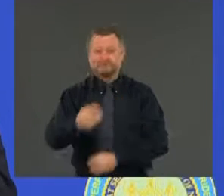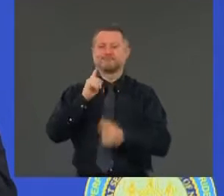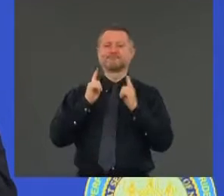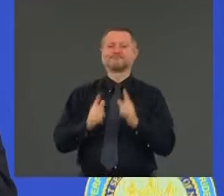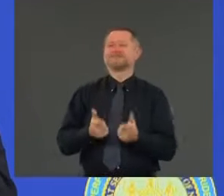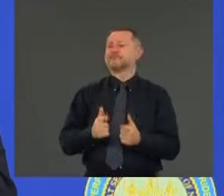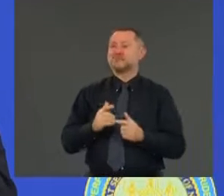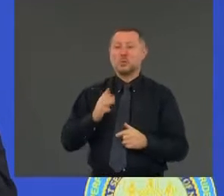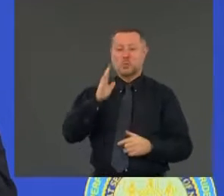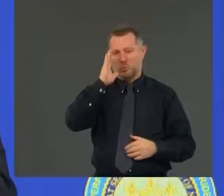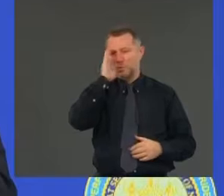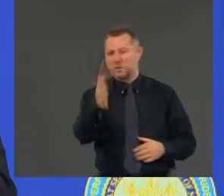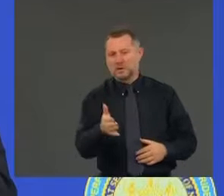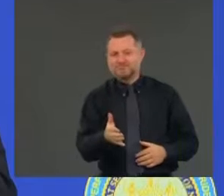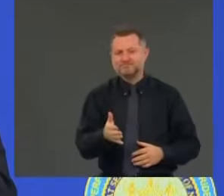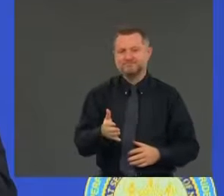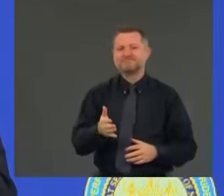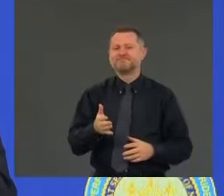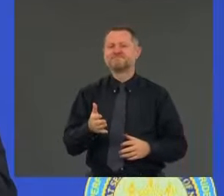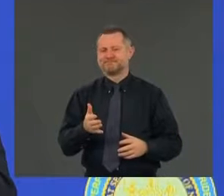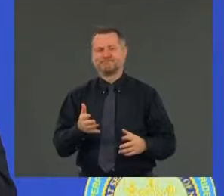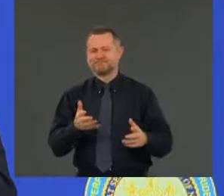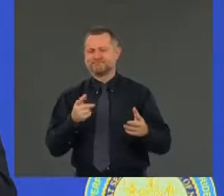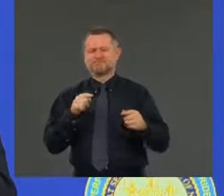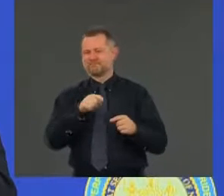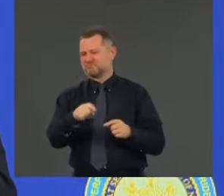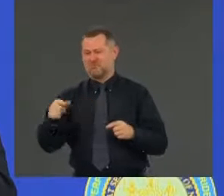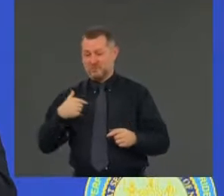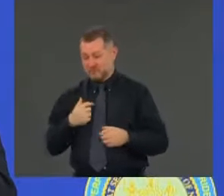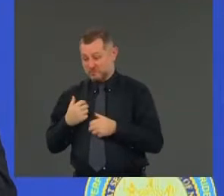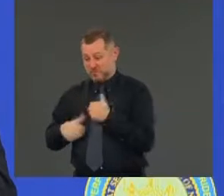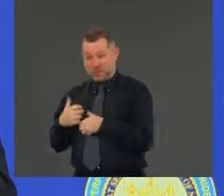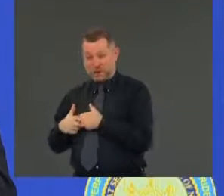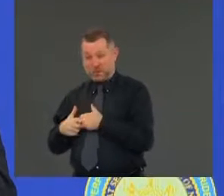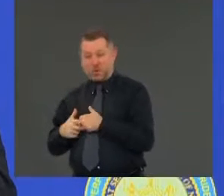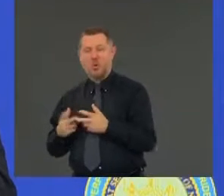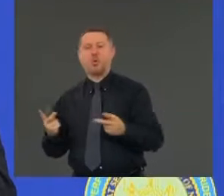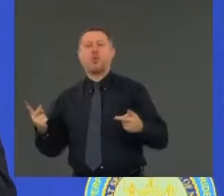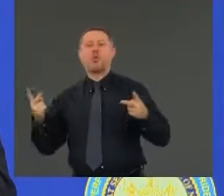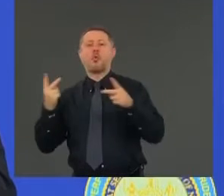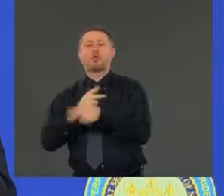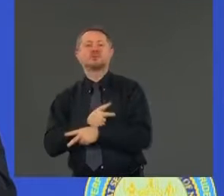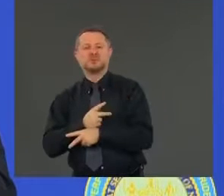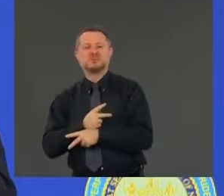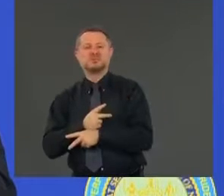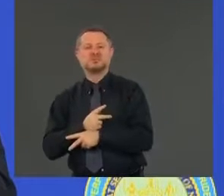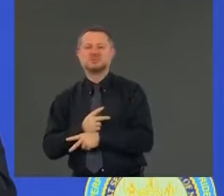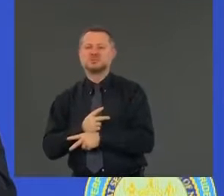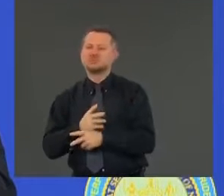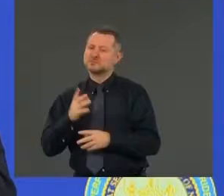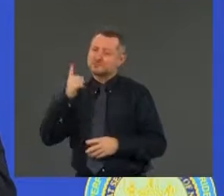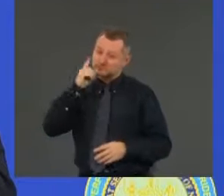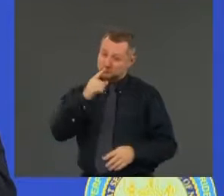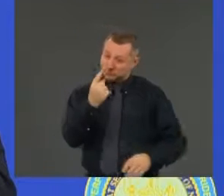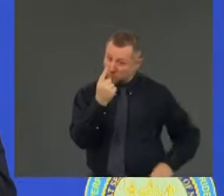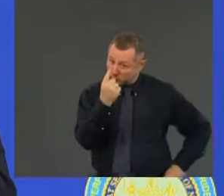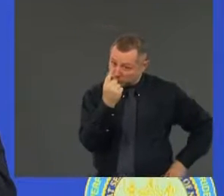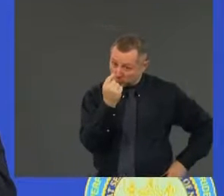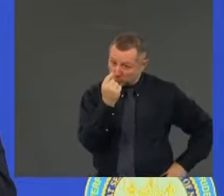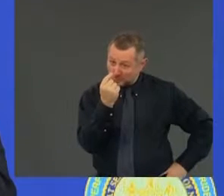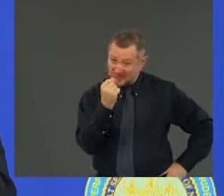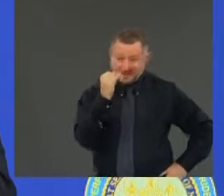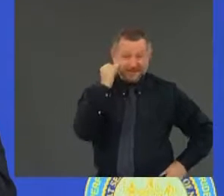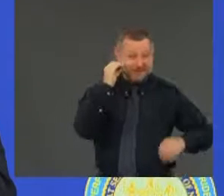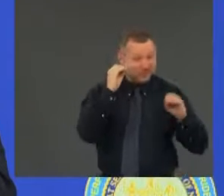compound our state problem overall. What do you do if you don't get federal